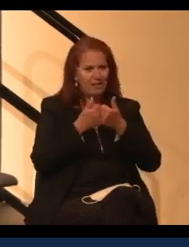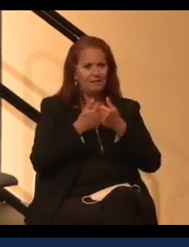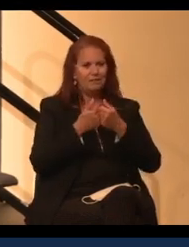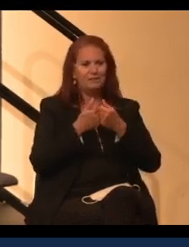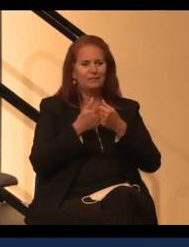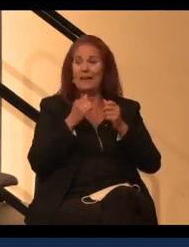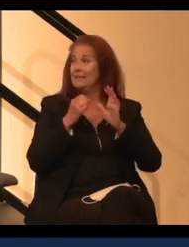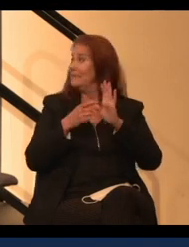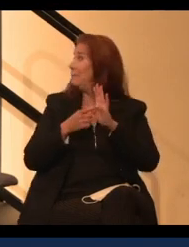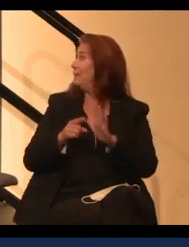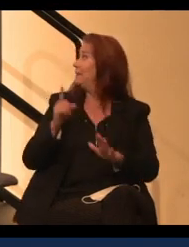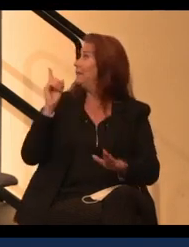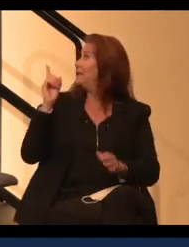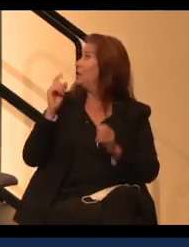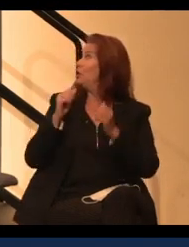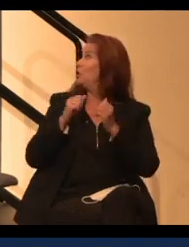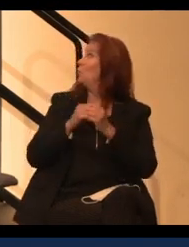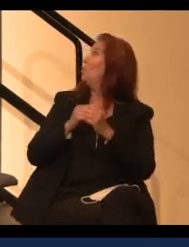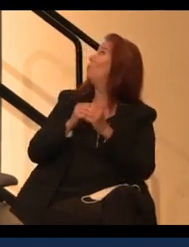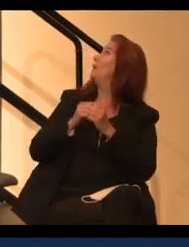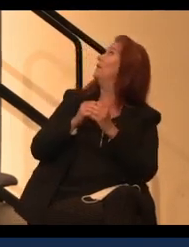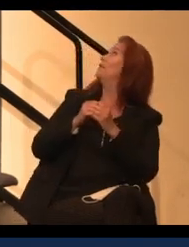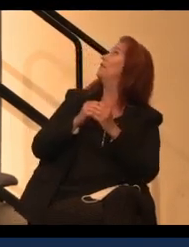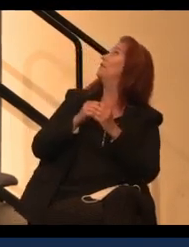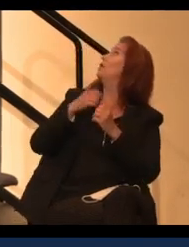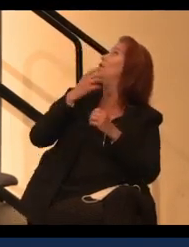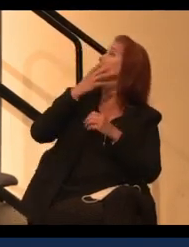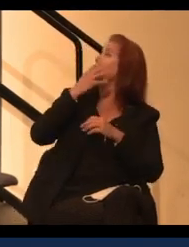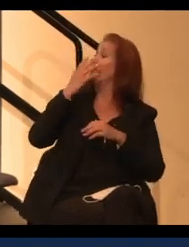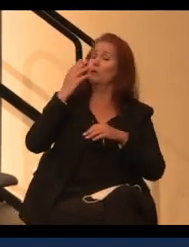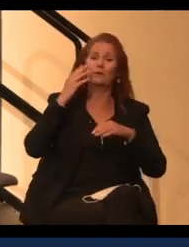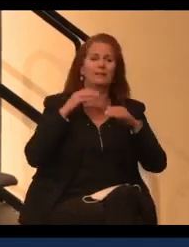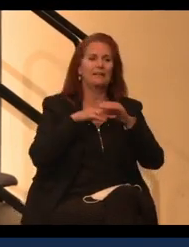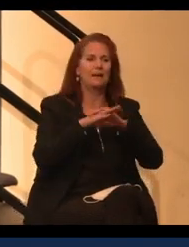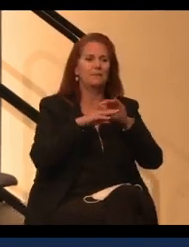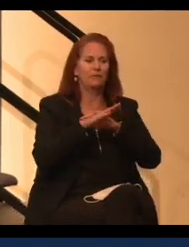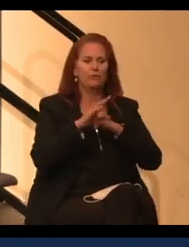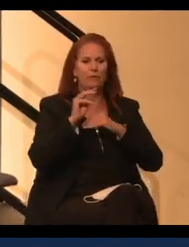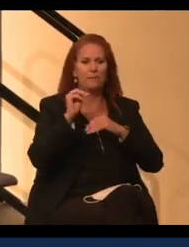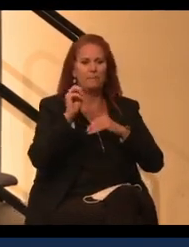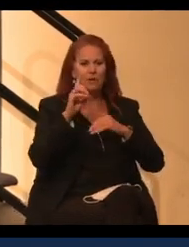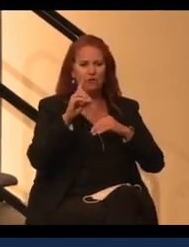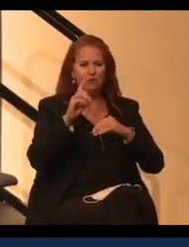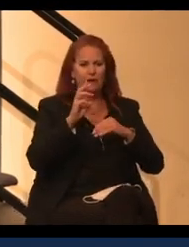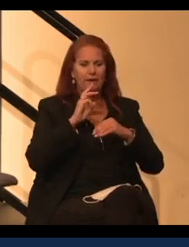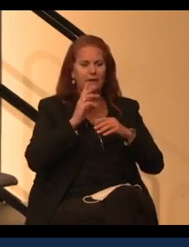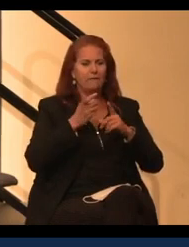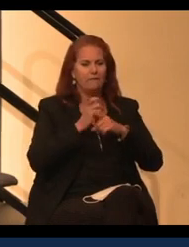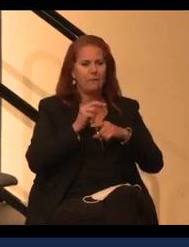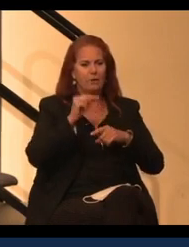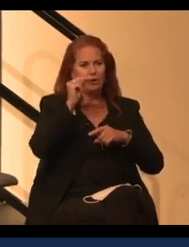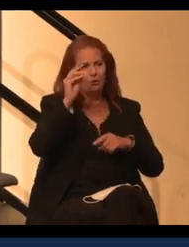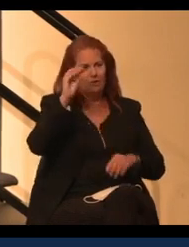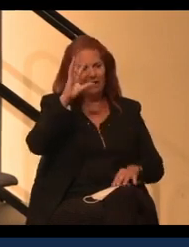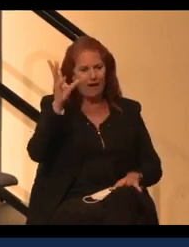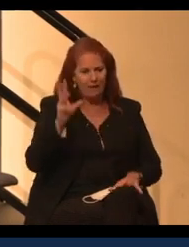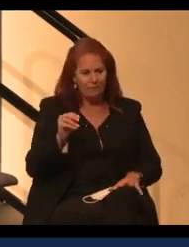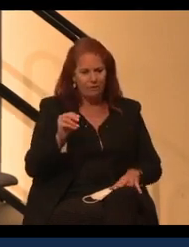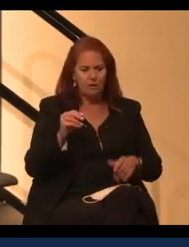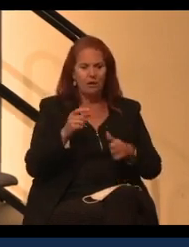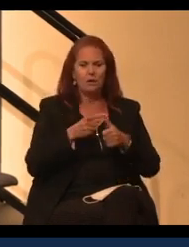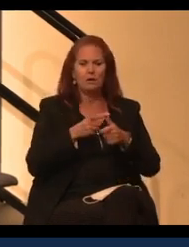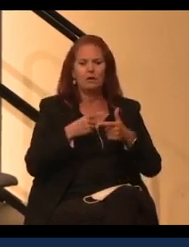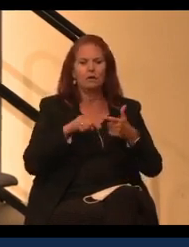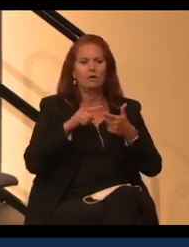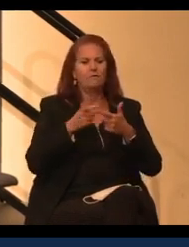depicted here with refugees coming through the Mediterranean from northern Africa, from